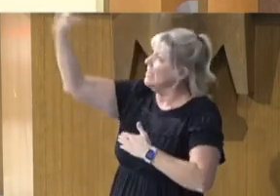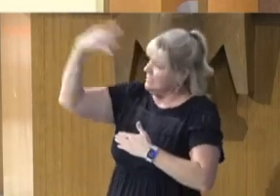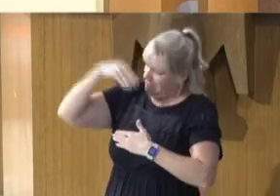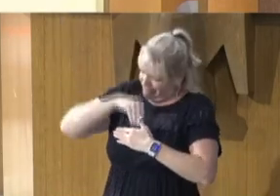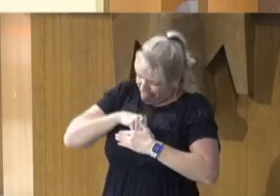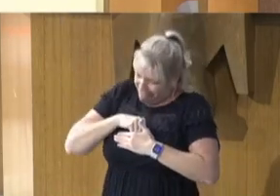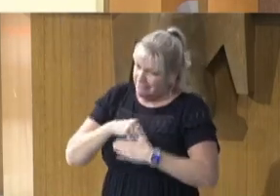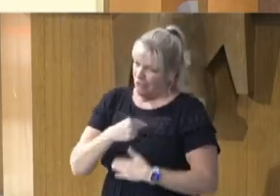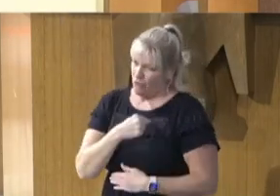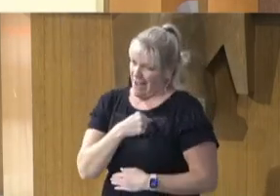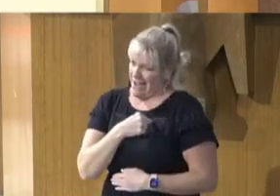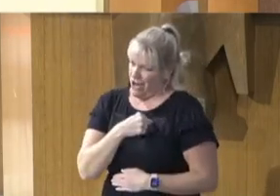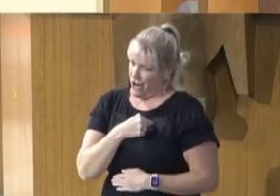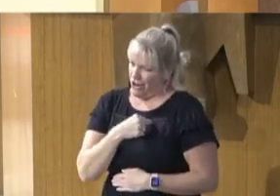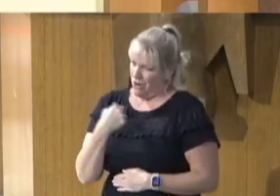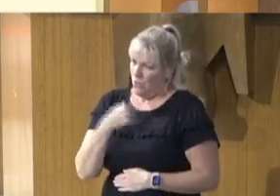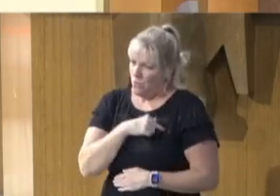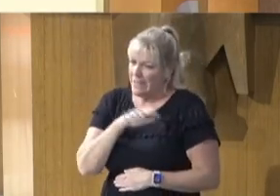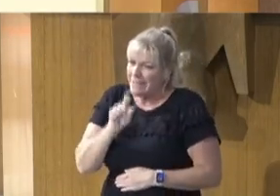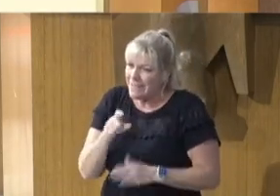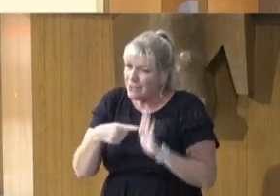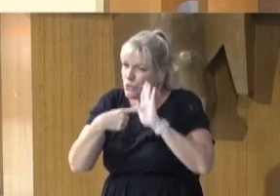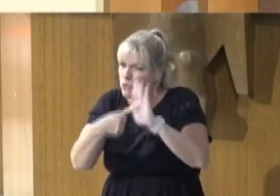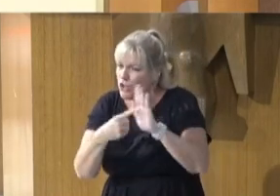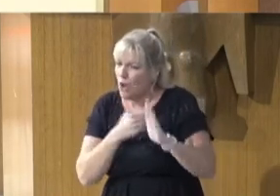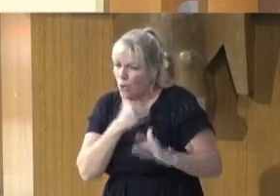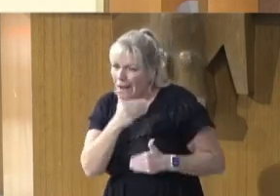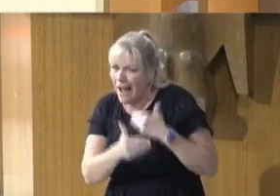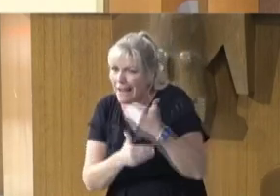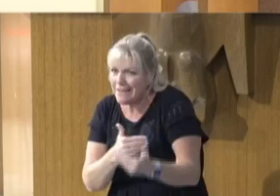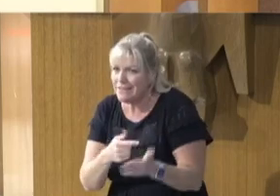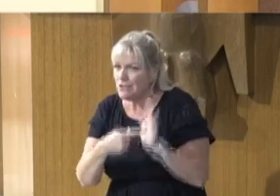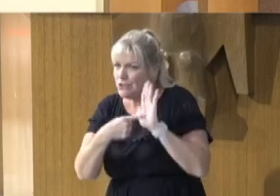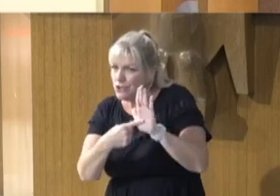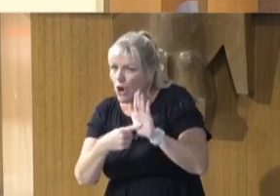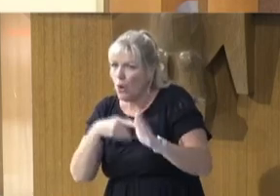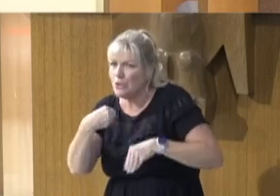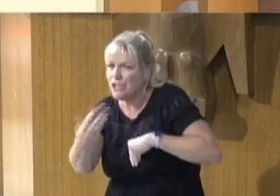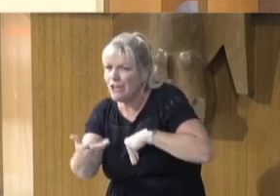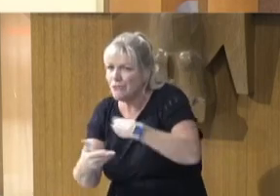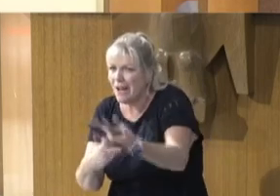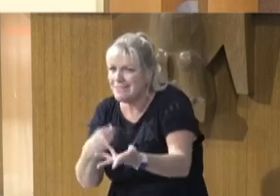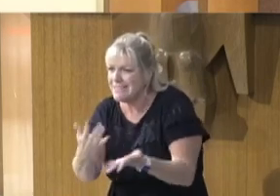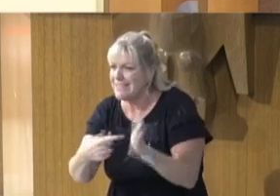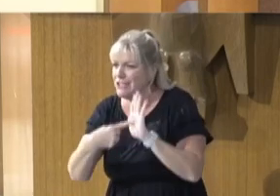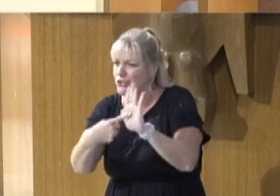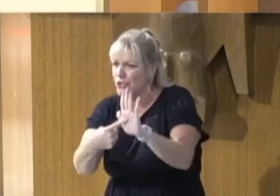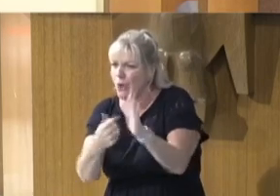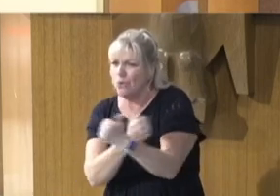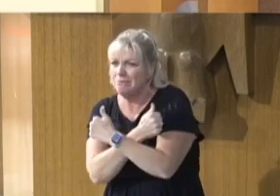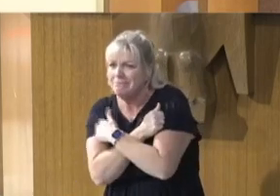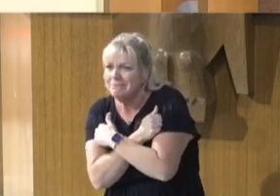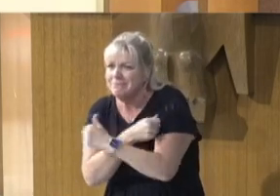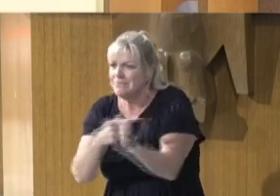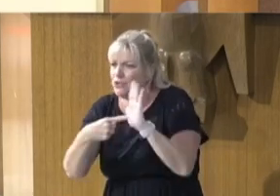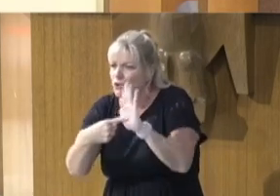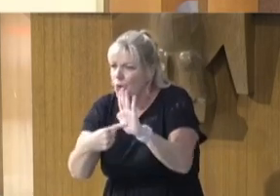hearts in order to live out kindness and generosity and compassion and courage.